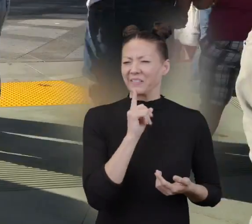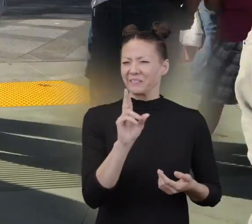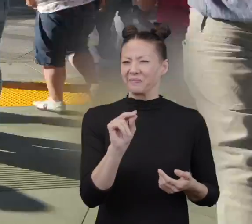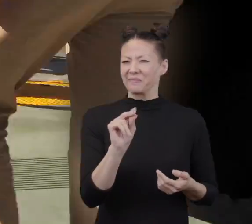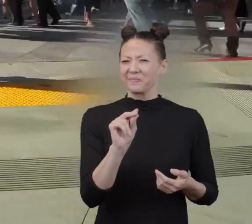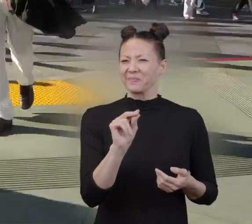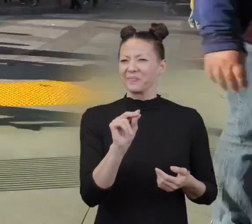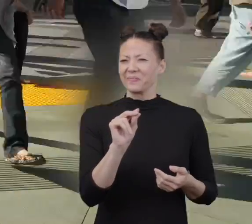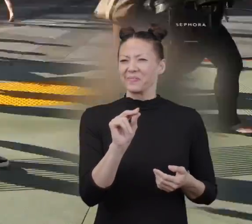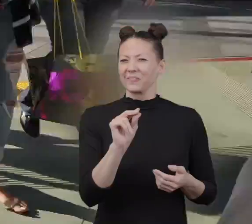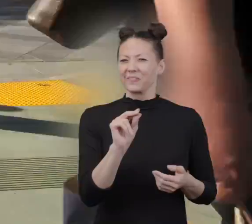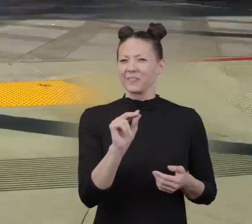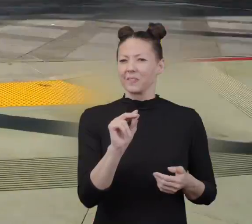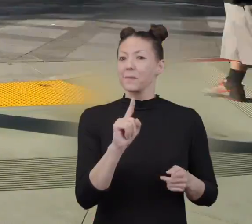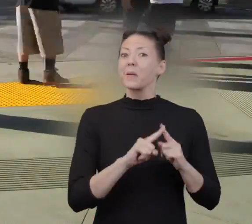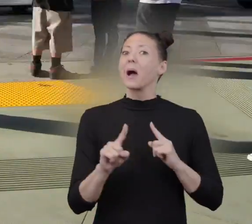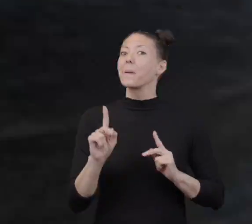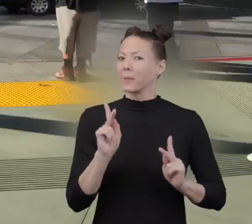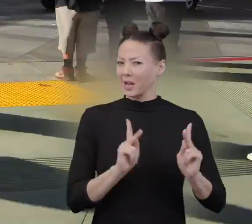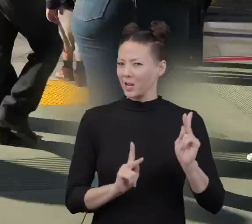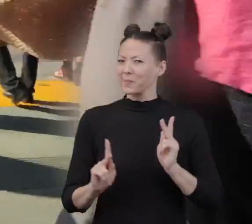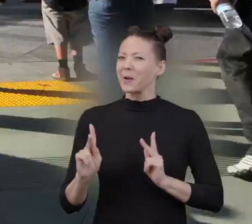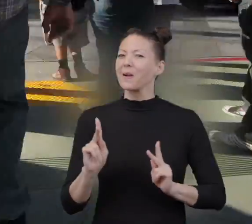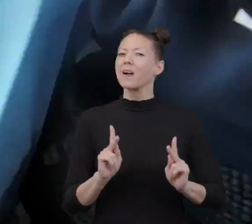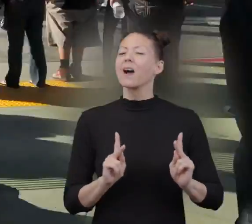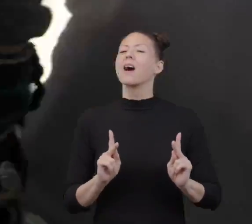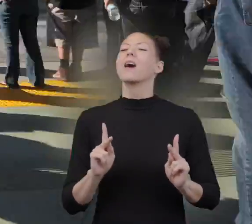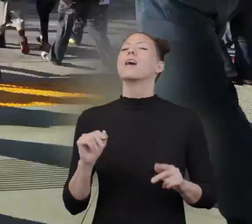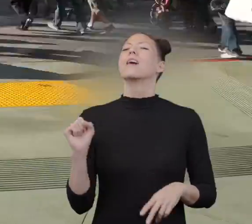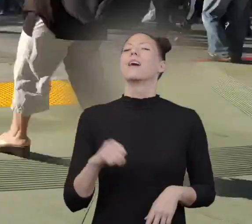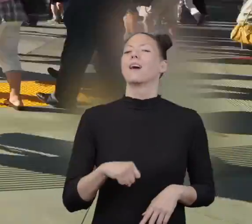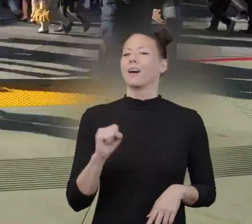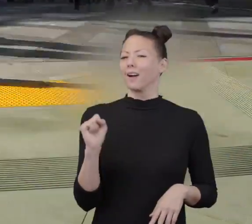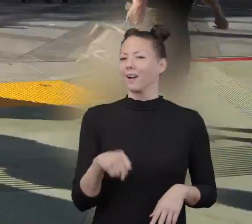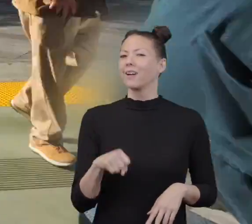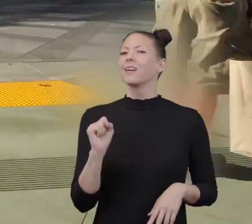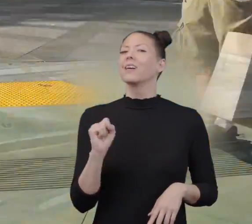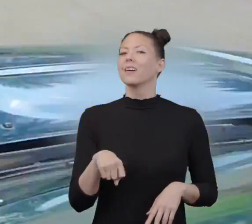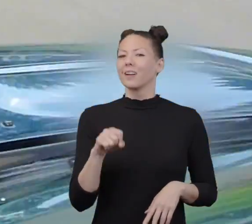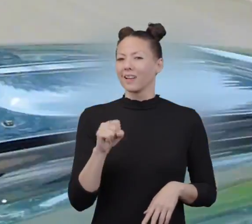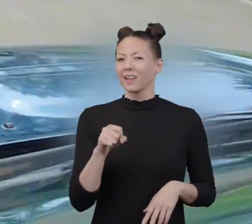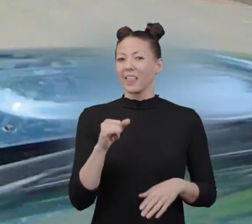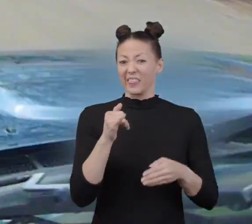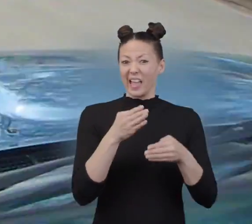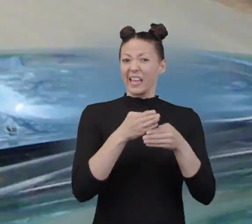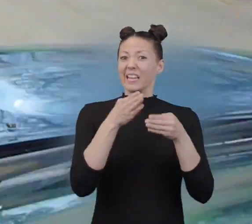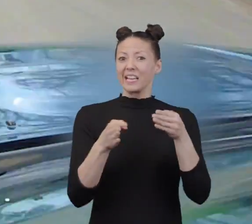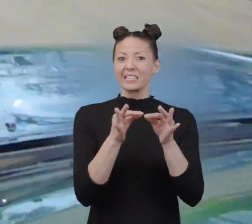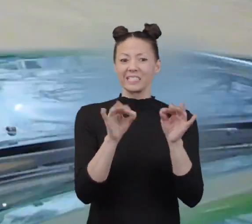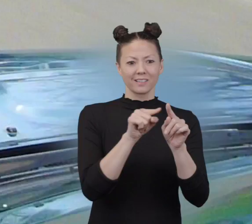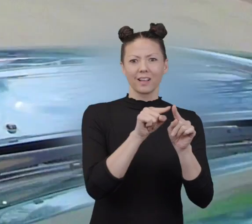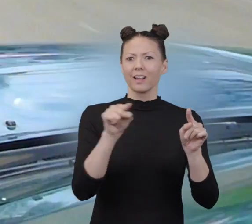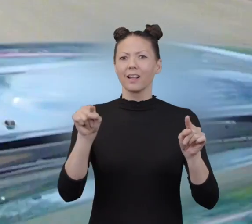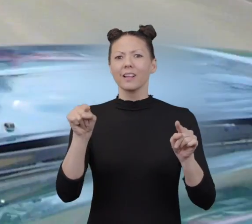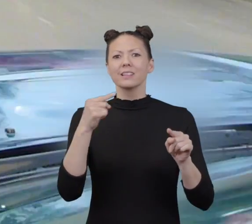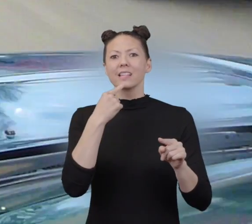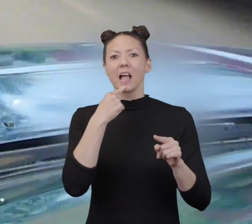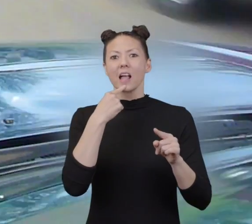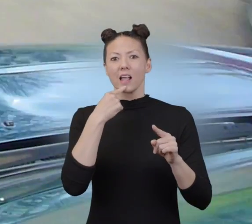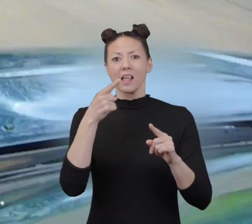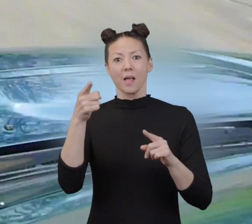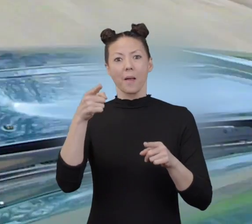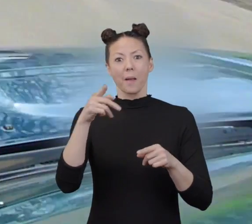right? But do people? Yes. And the end of our sentence says that